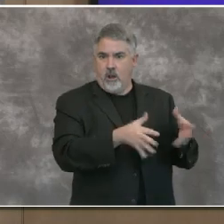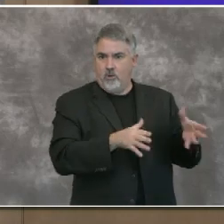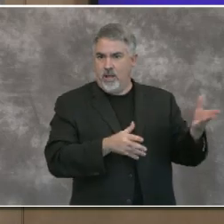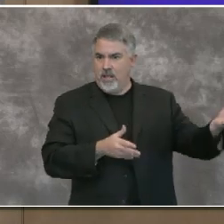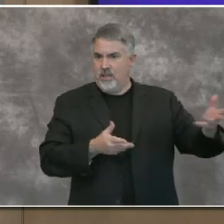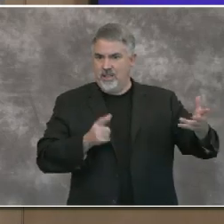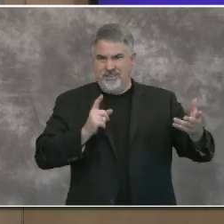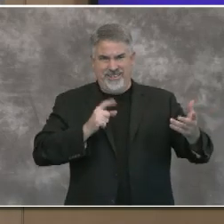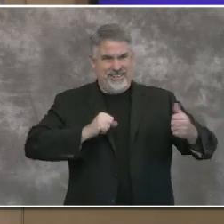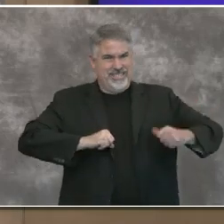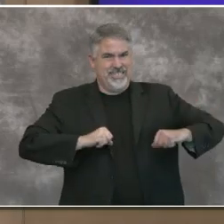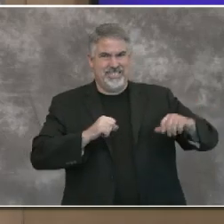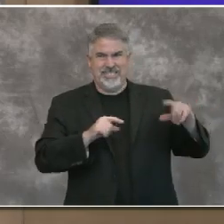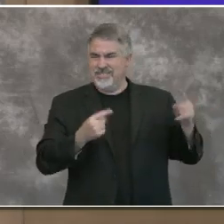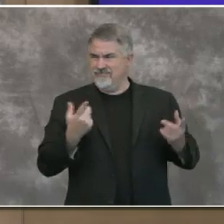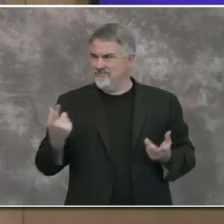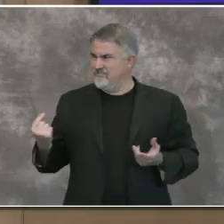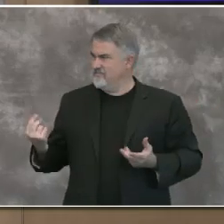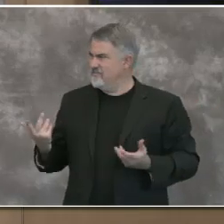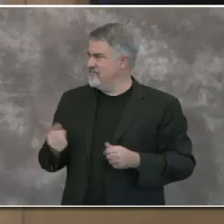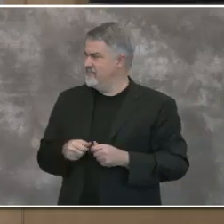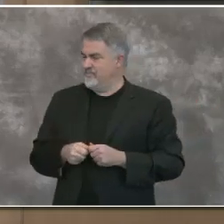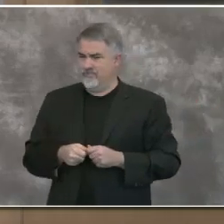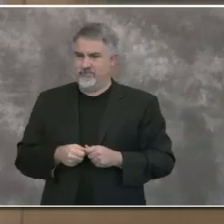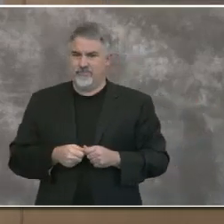answer that question.